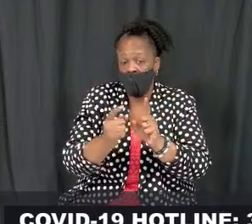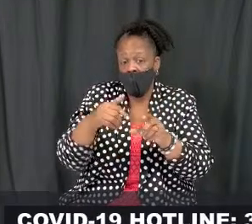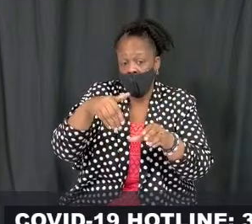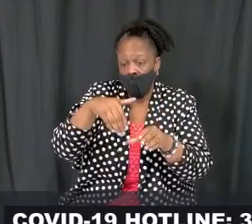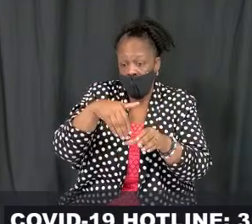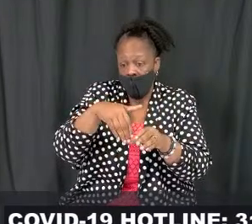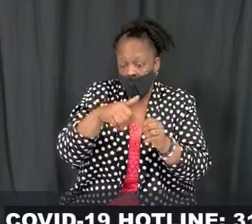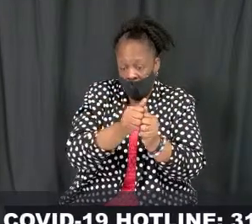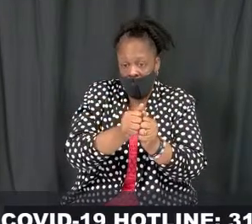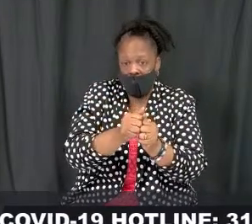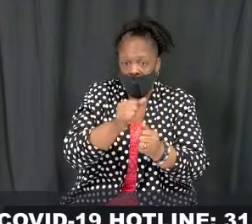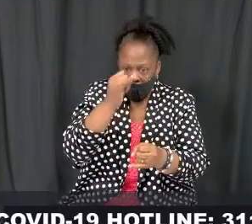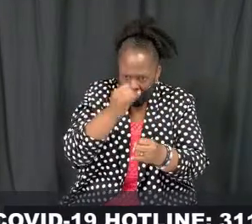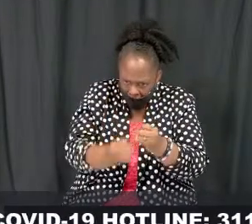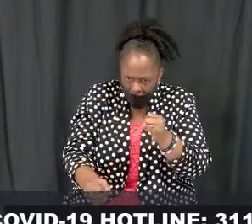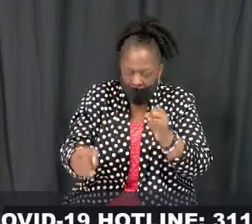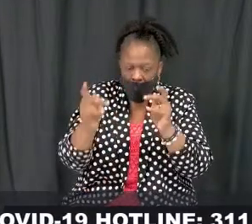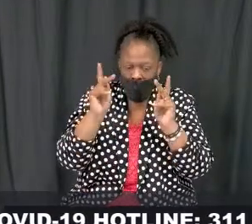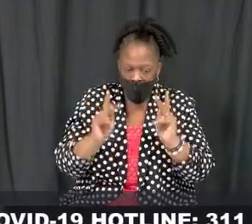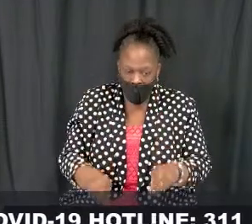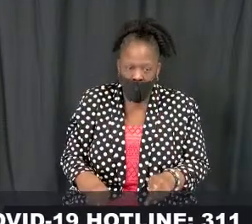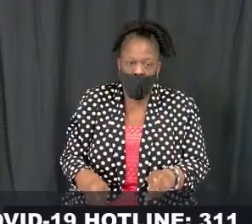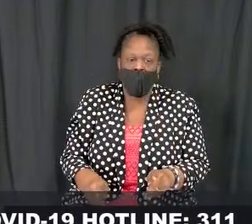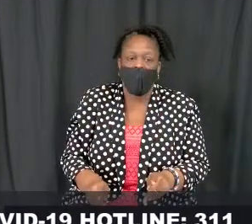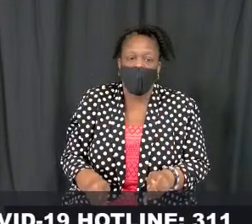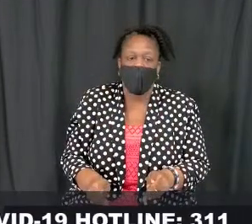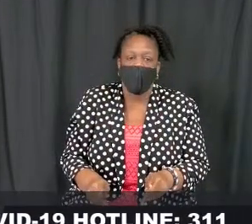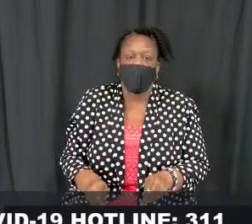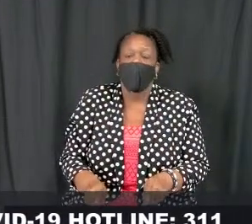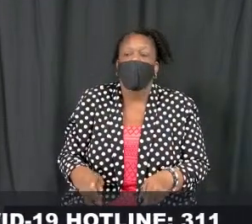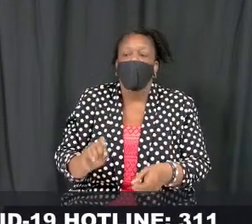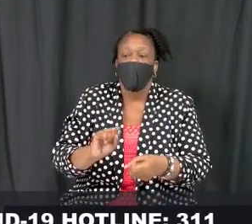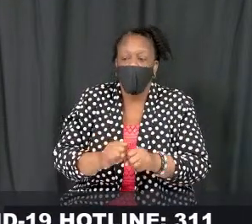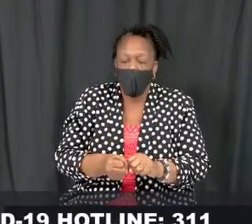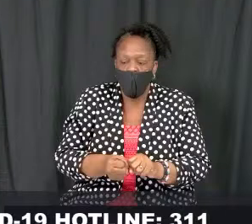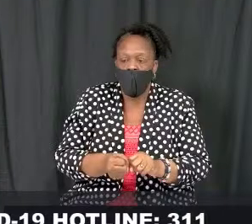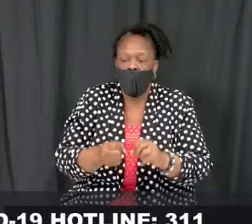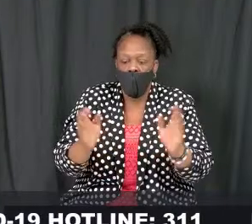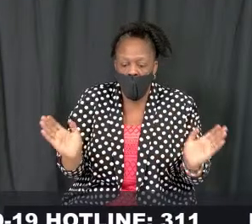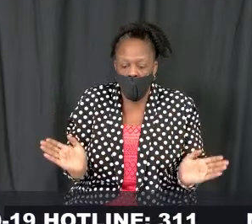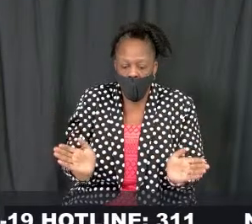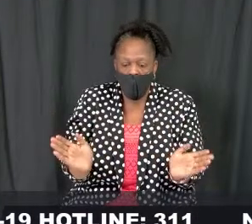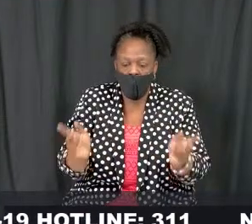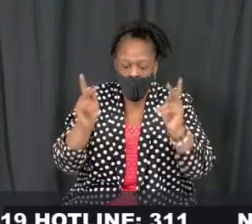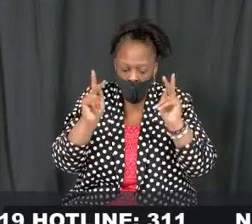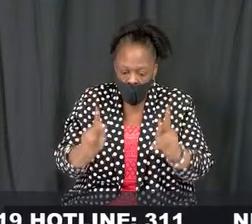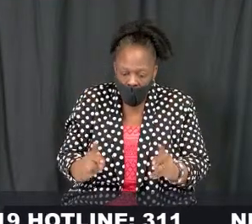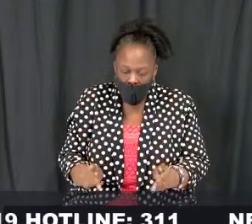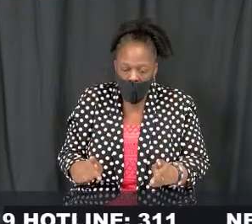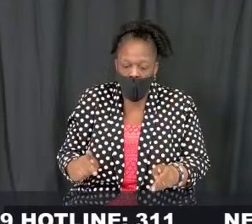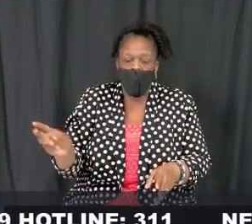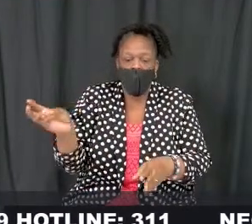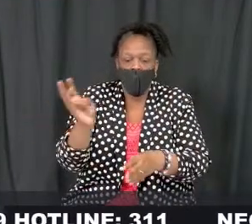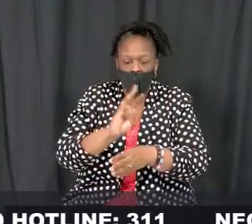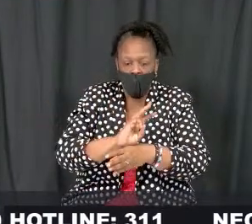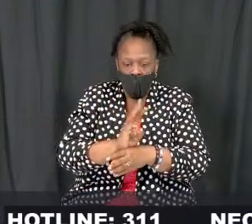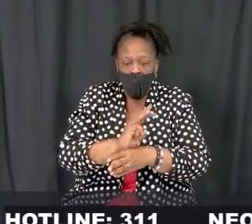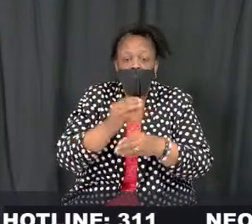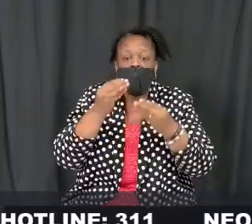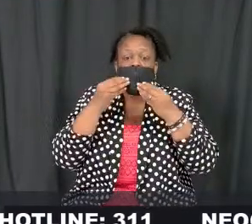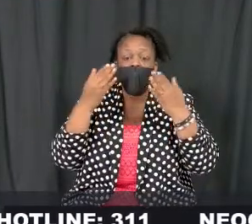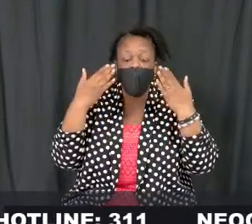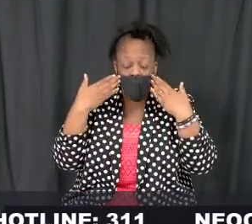COVID-19 prevention and control measures. Wearing your face mask in public spaces, hand sanitization,